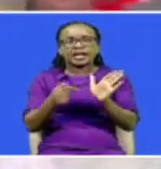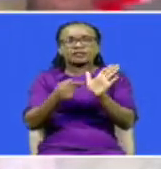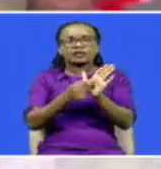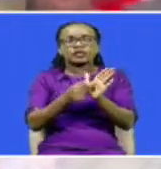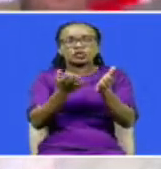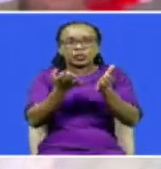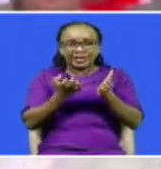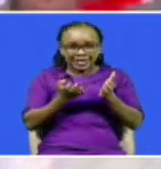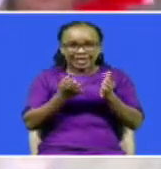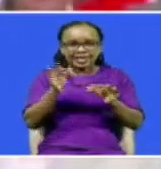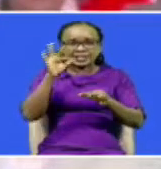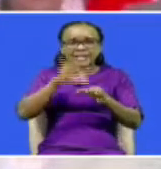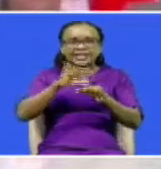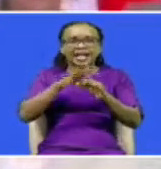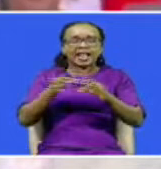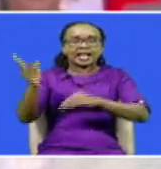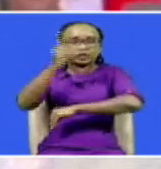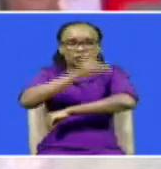that polling day.